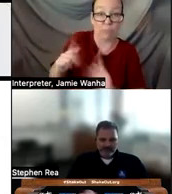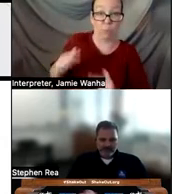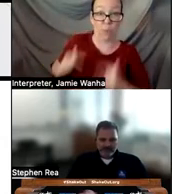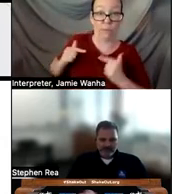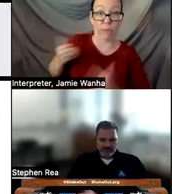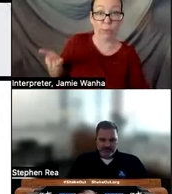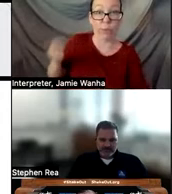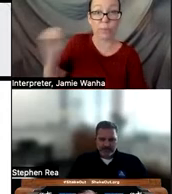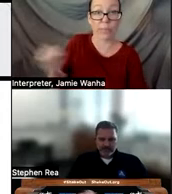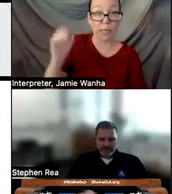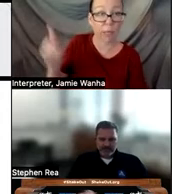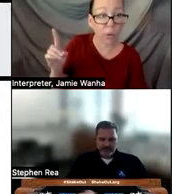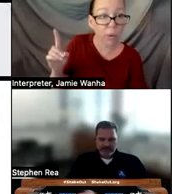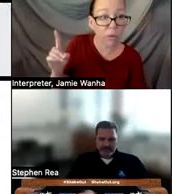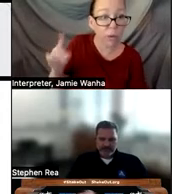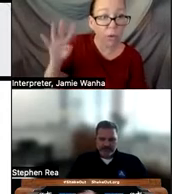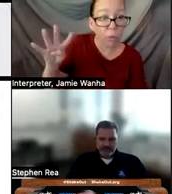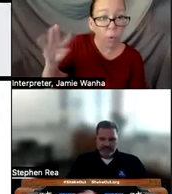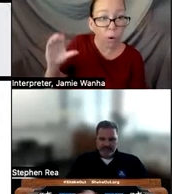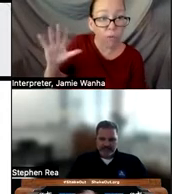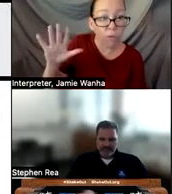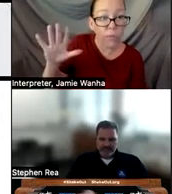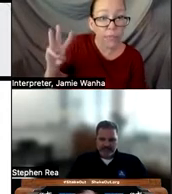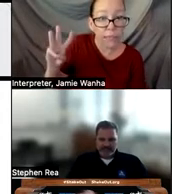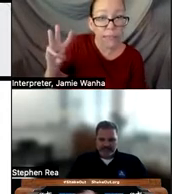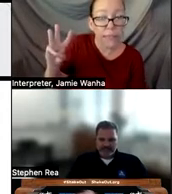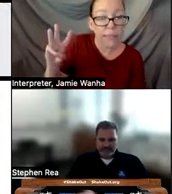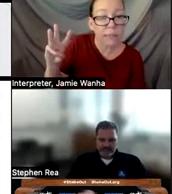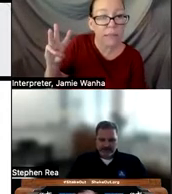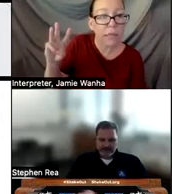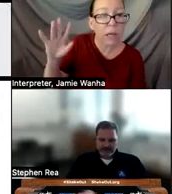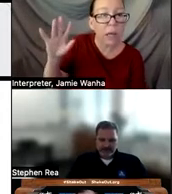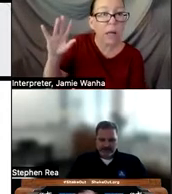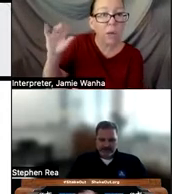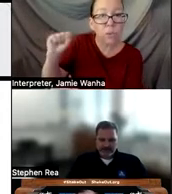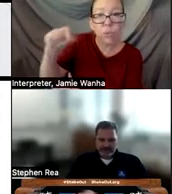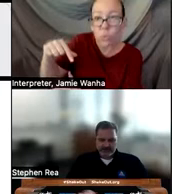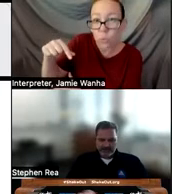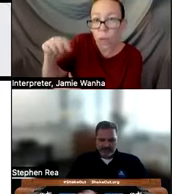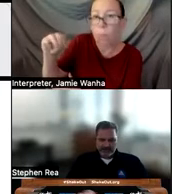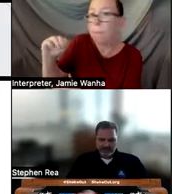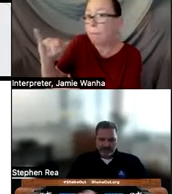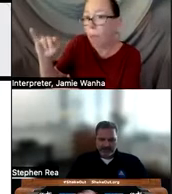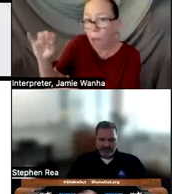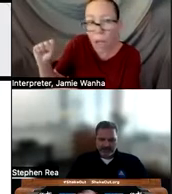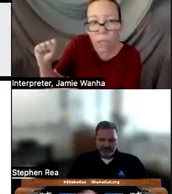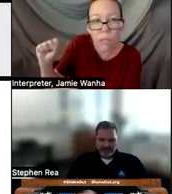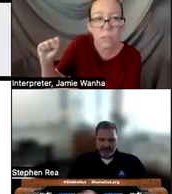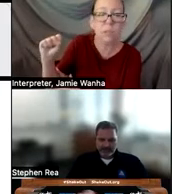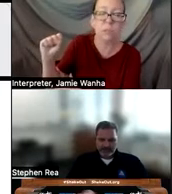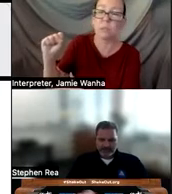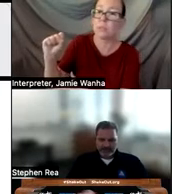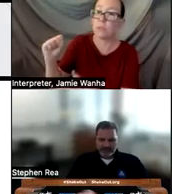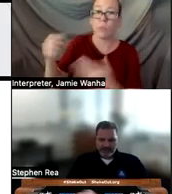4,526 square miles from coast to inland valleys, mountains, and deserts. You can go to the beach, go inland to a winery, go up into